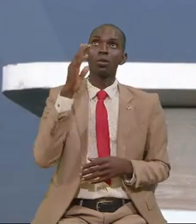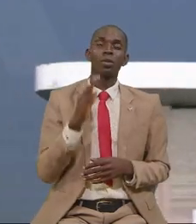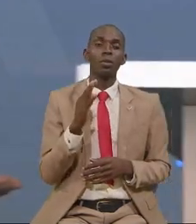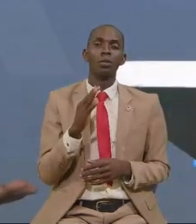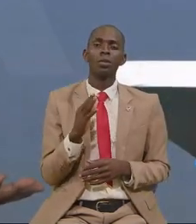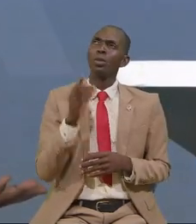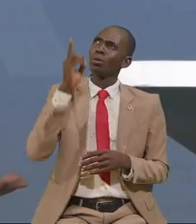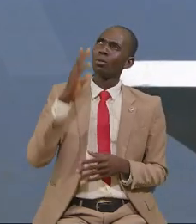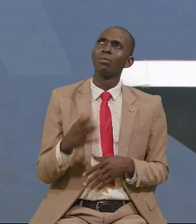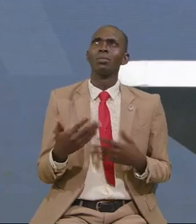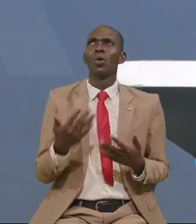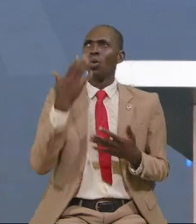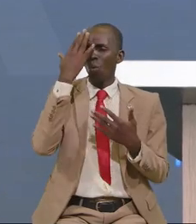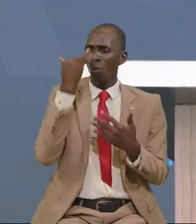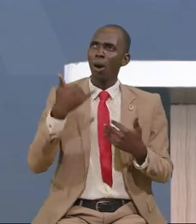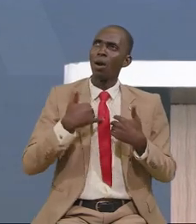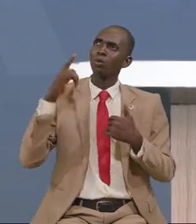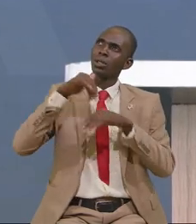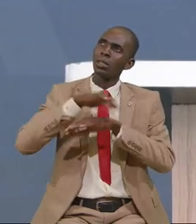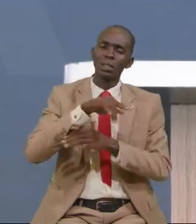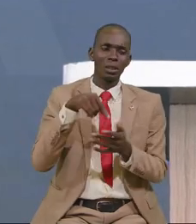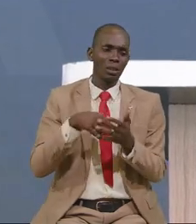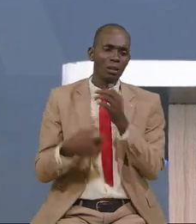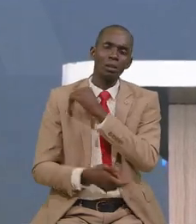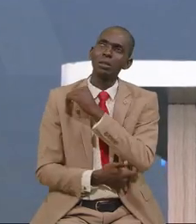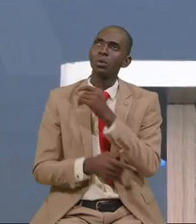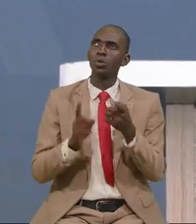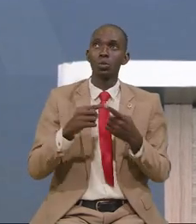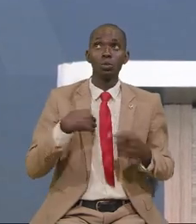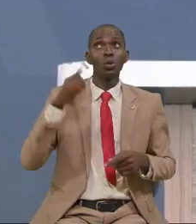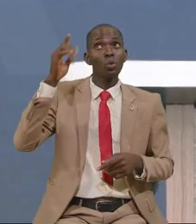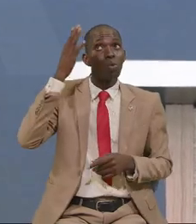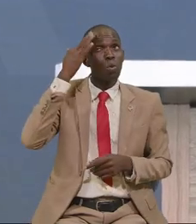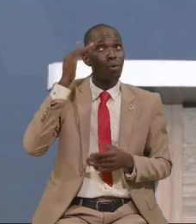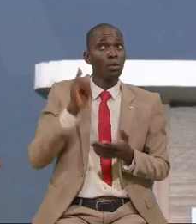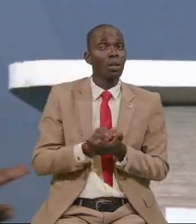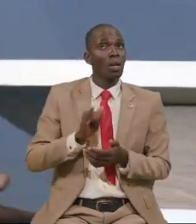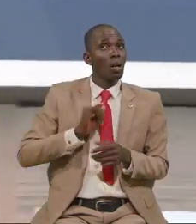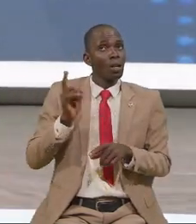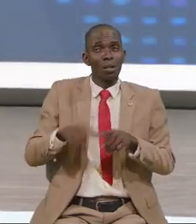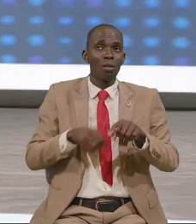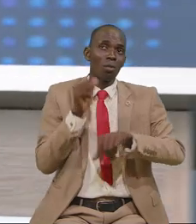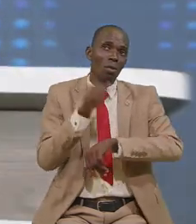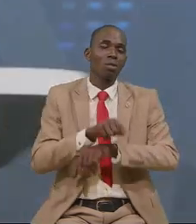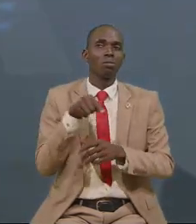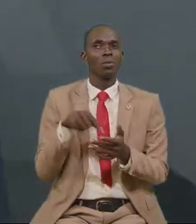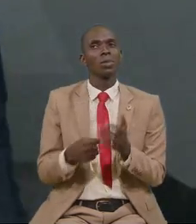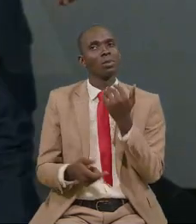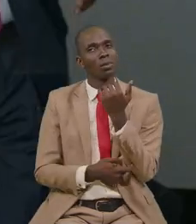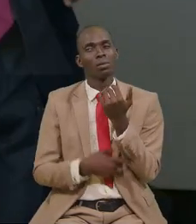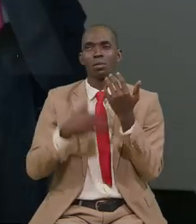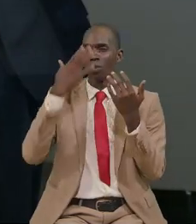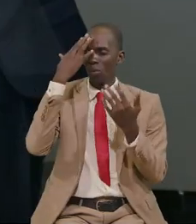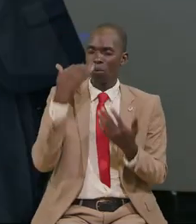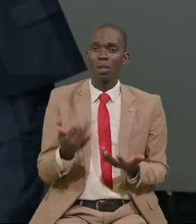have you sent this temptation to me, and you know that I cannot overcome this temptation? Okay, I'm going to